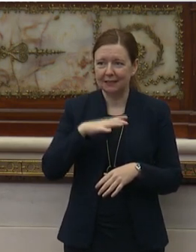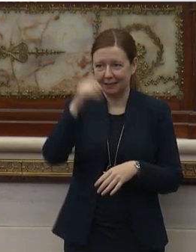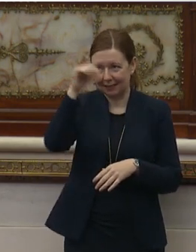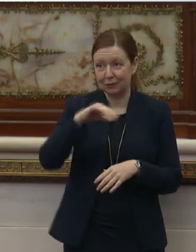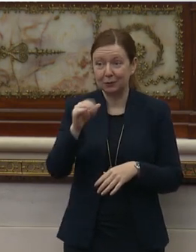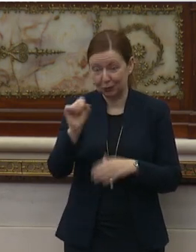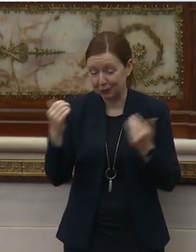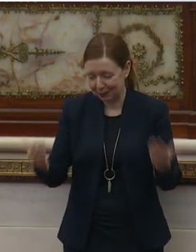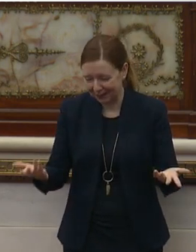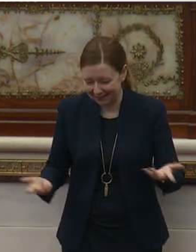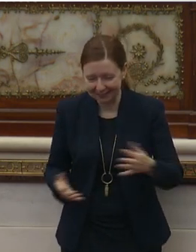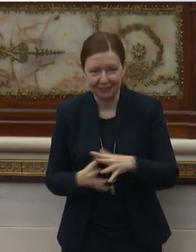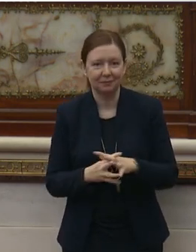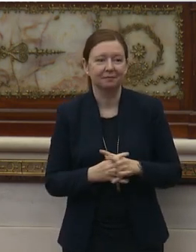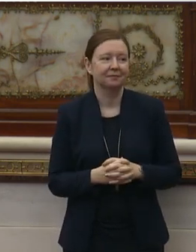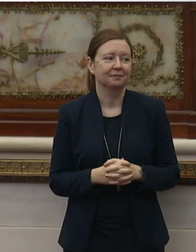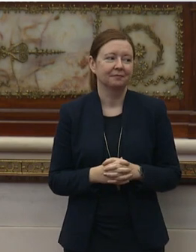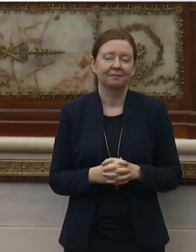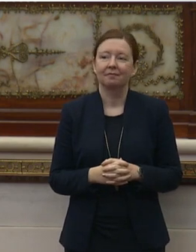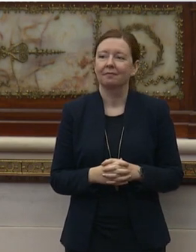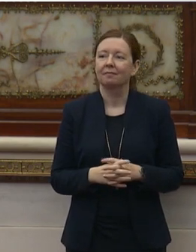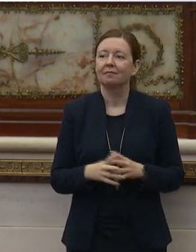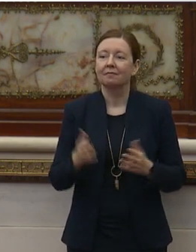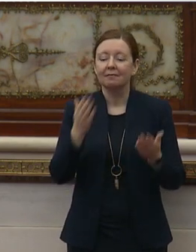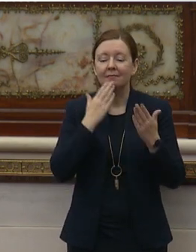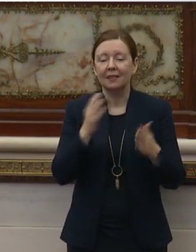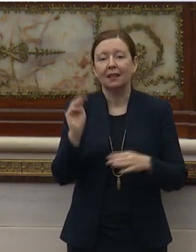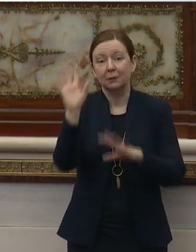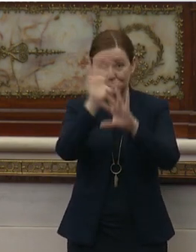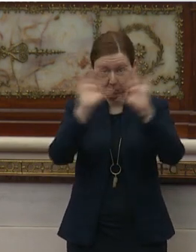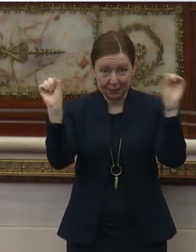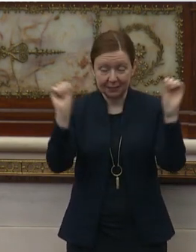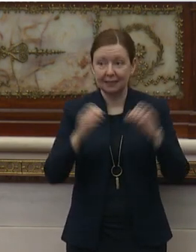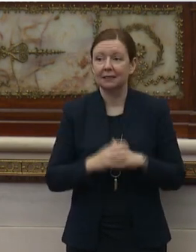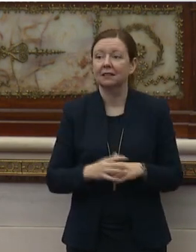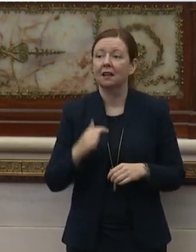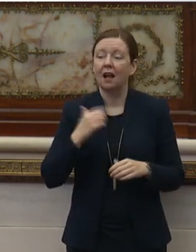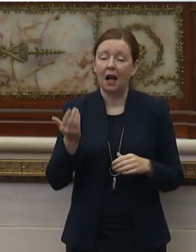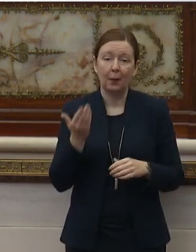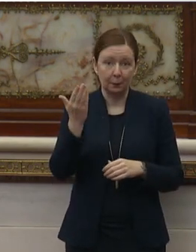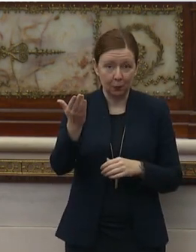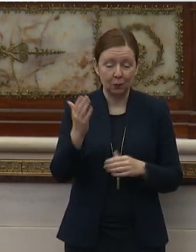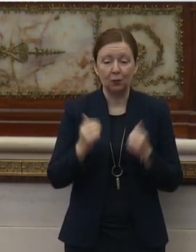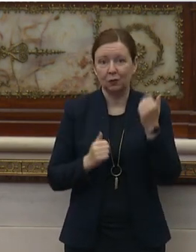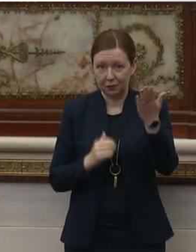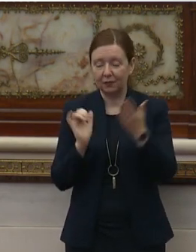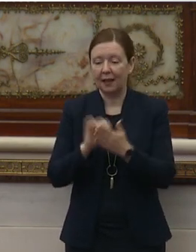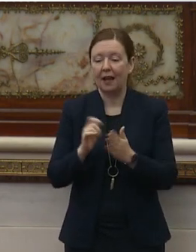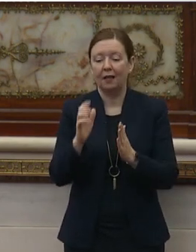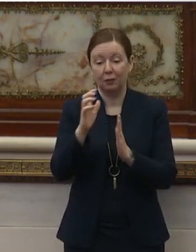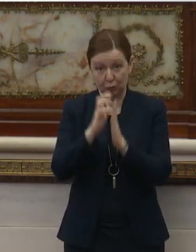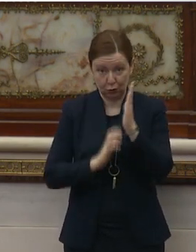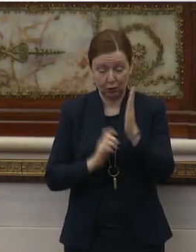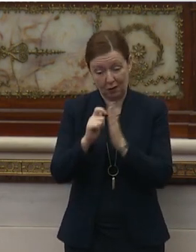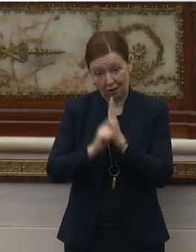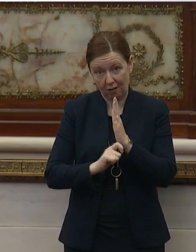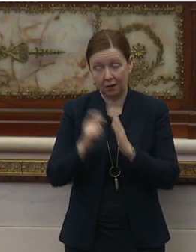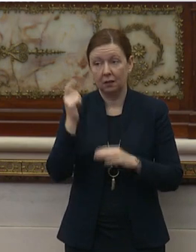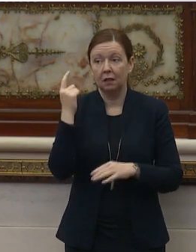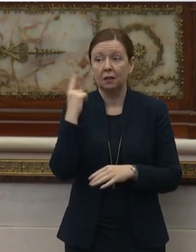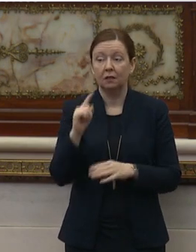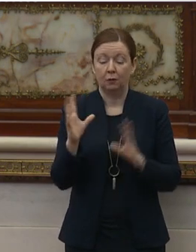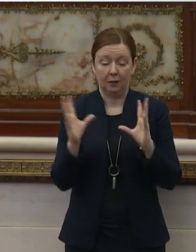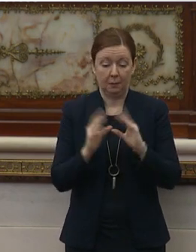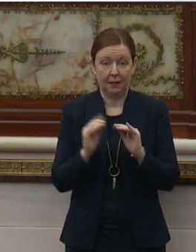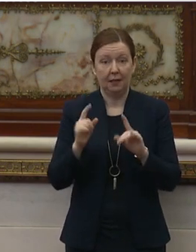Jones. Go ahead, Councilman. Thank you, Mr. President. I move that the journal of